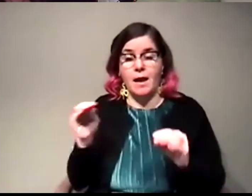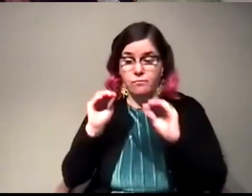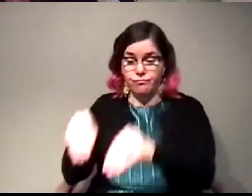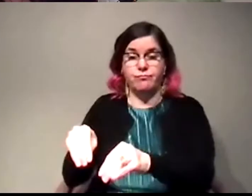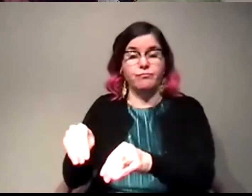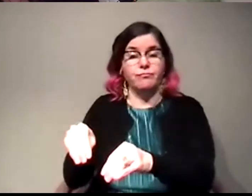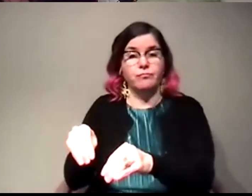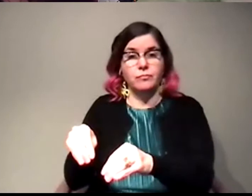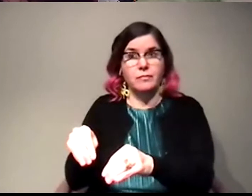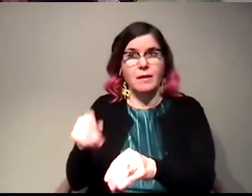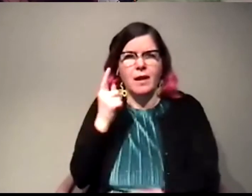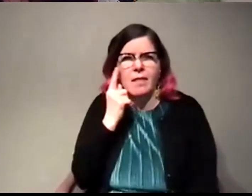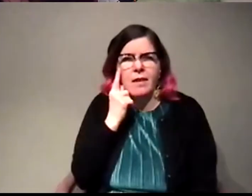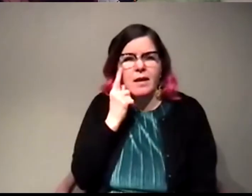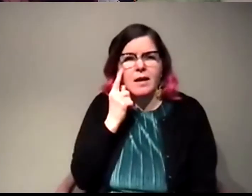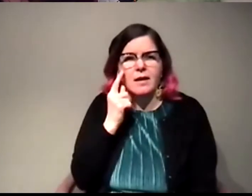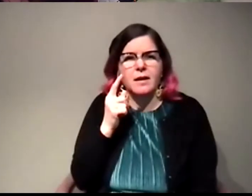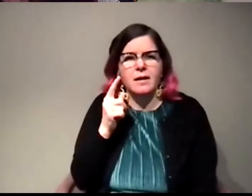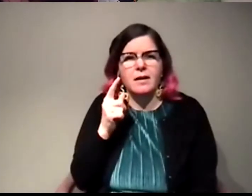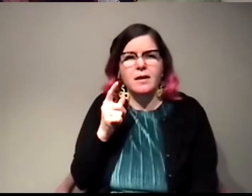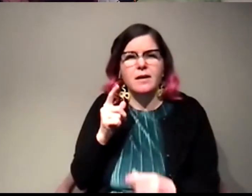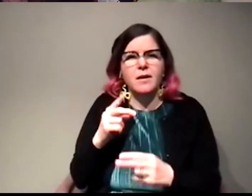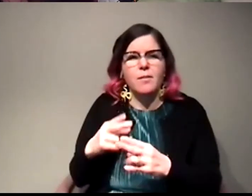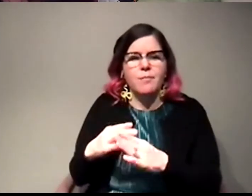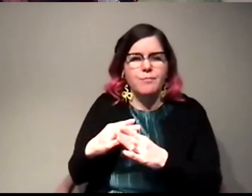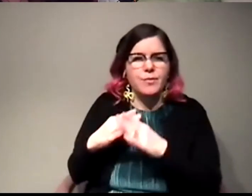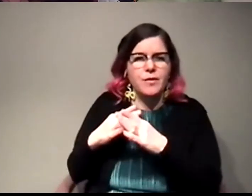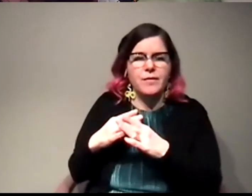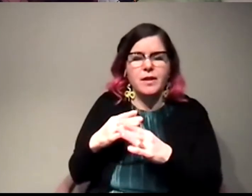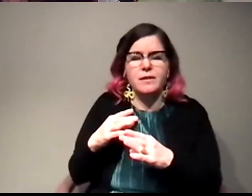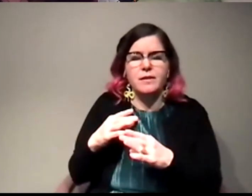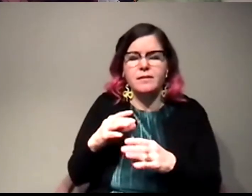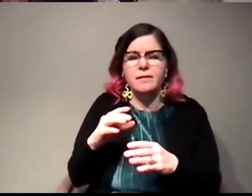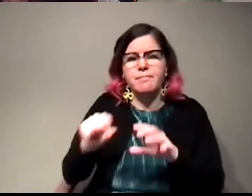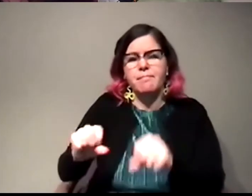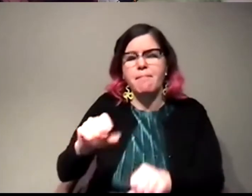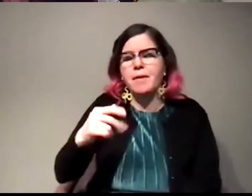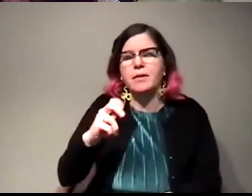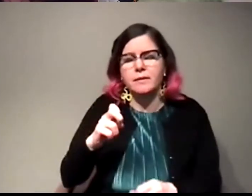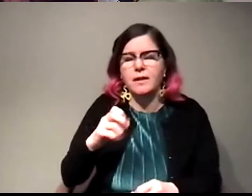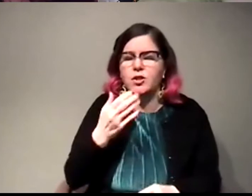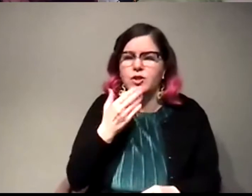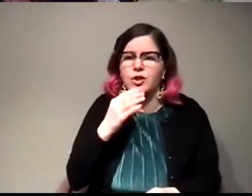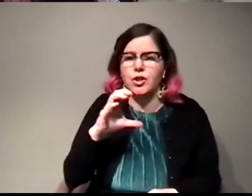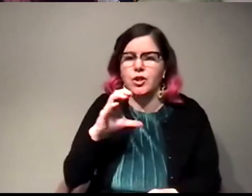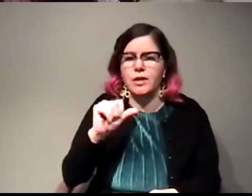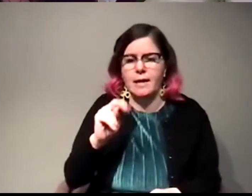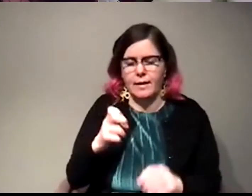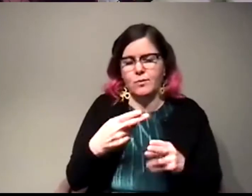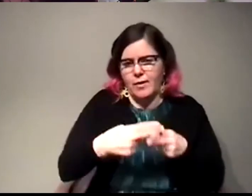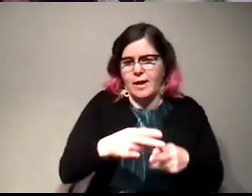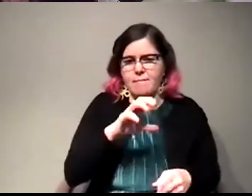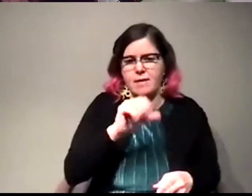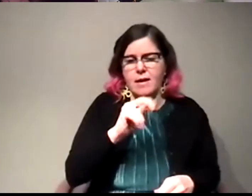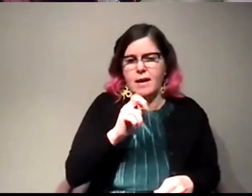as a measure against parasites of sugar cane. So hence the name cane toad. I can't remember if it was that